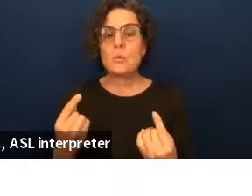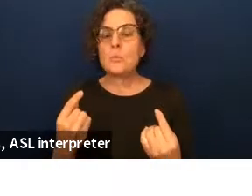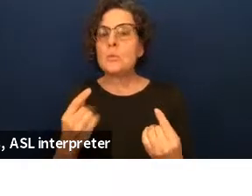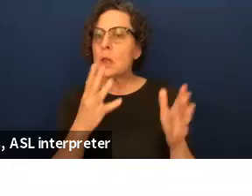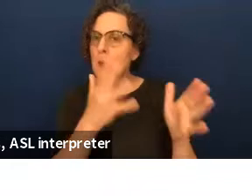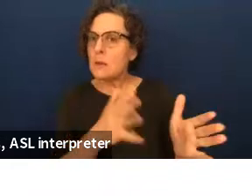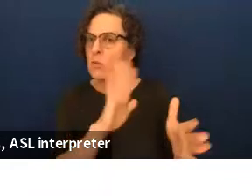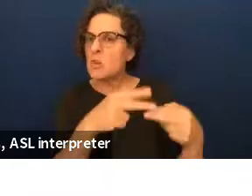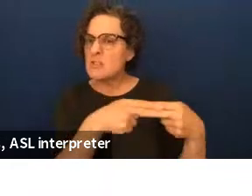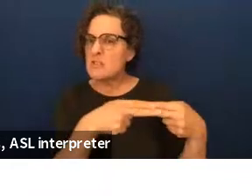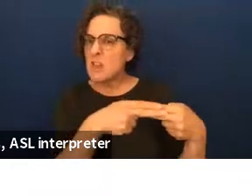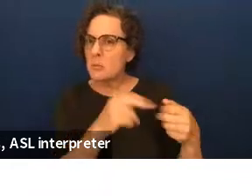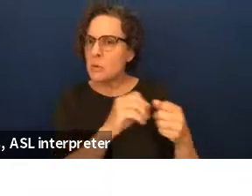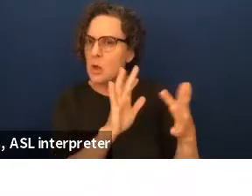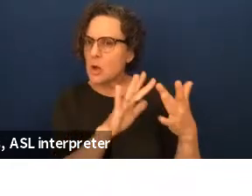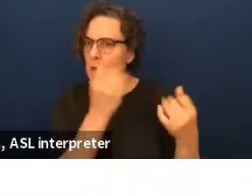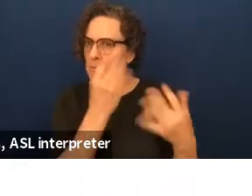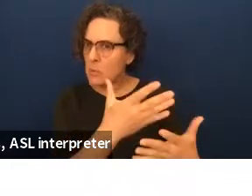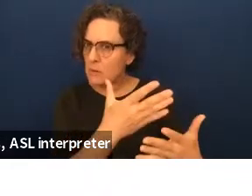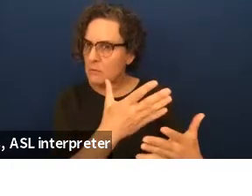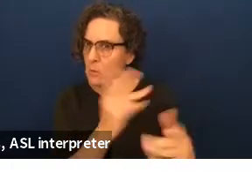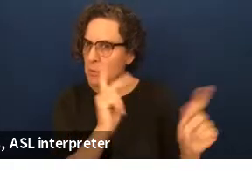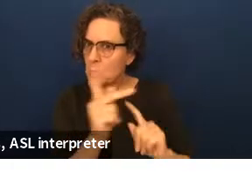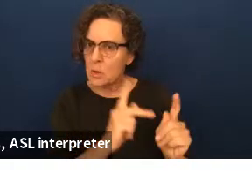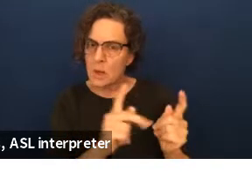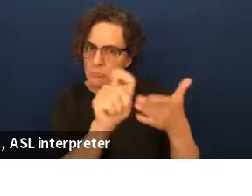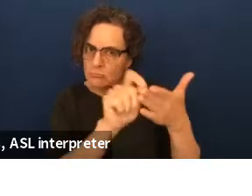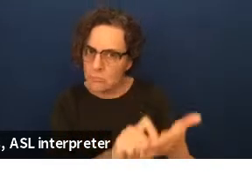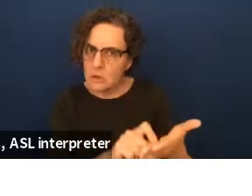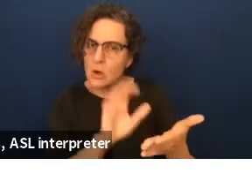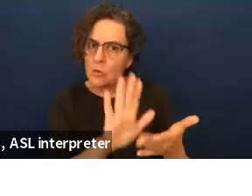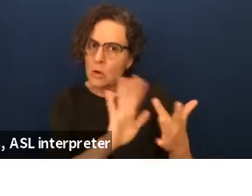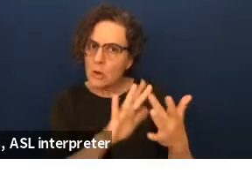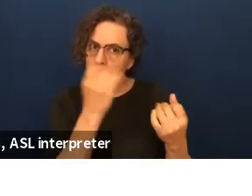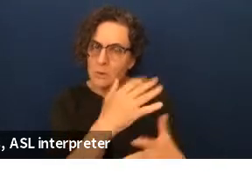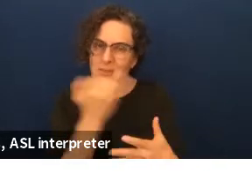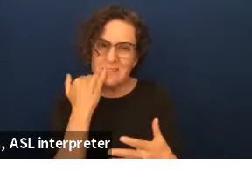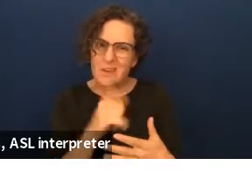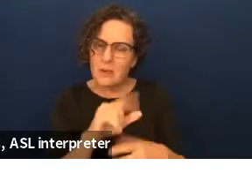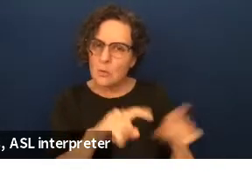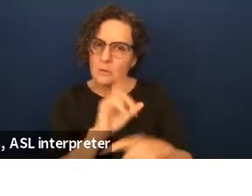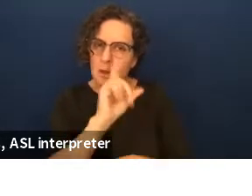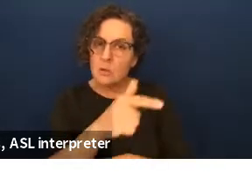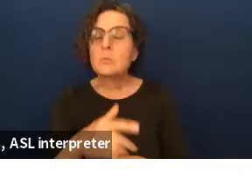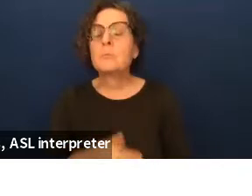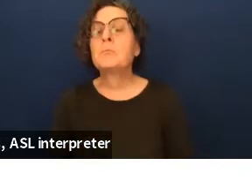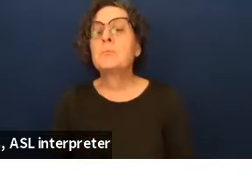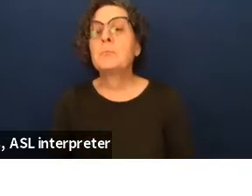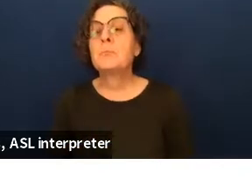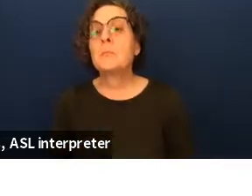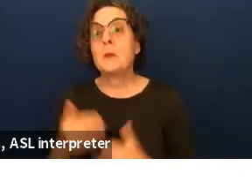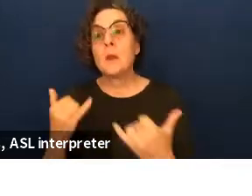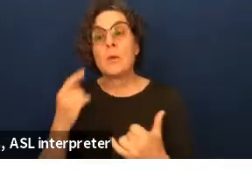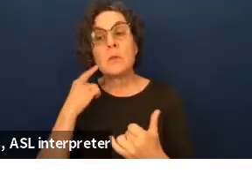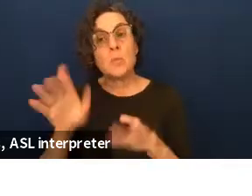little bit here so everybody can take down your information if they have any questions. And then I think we'll